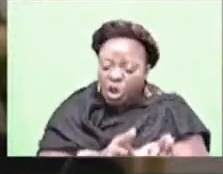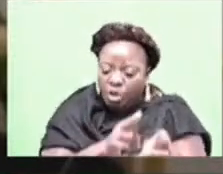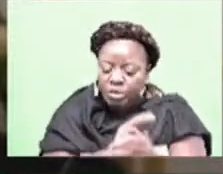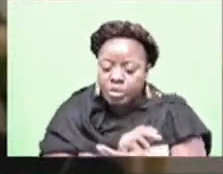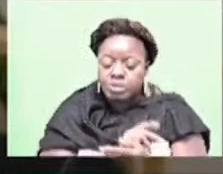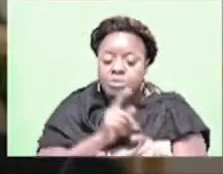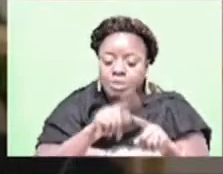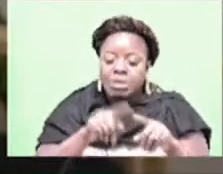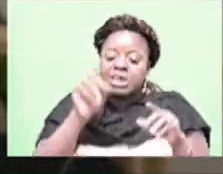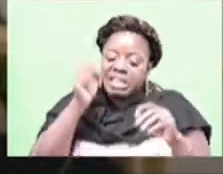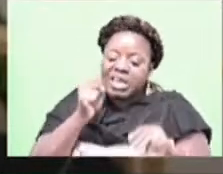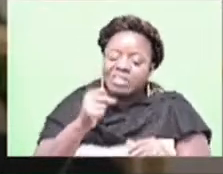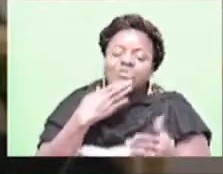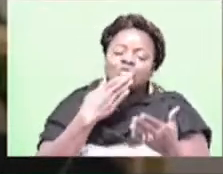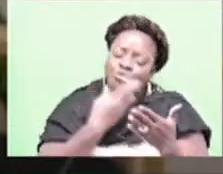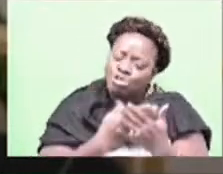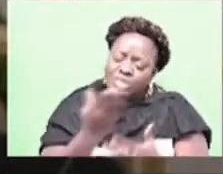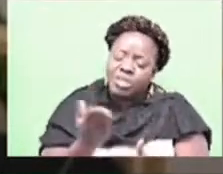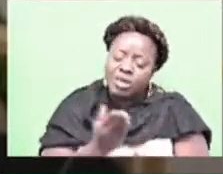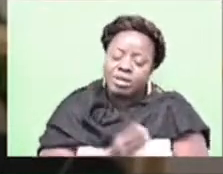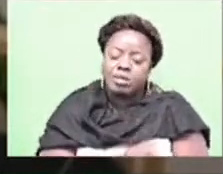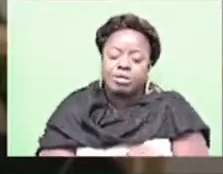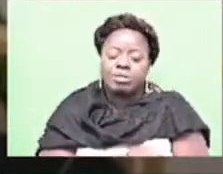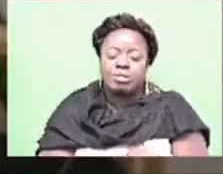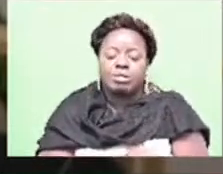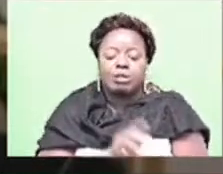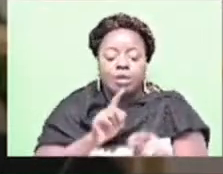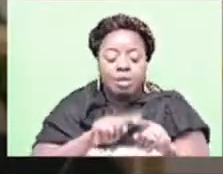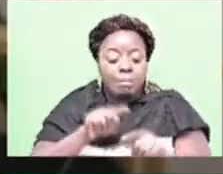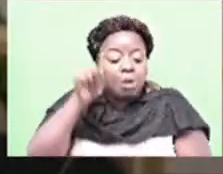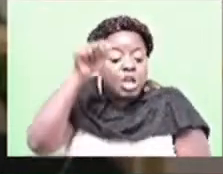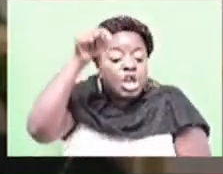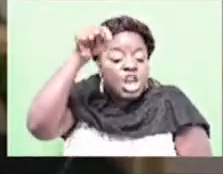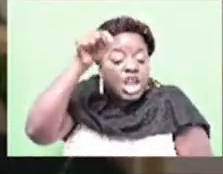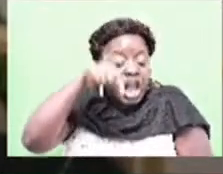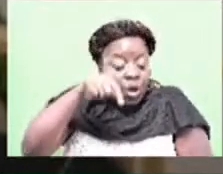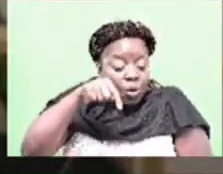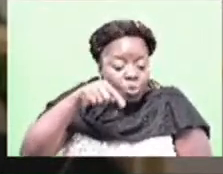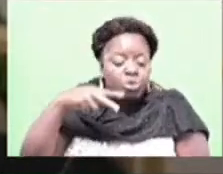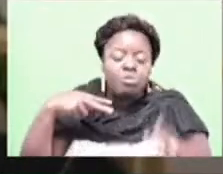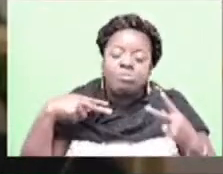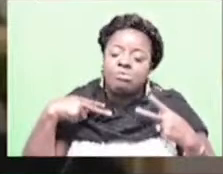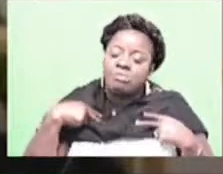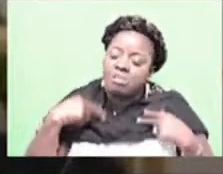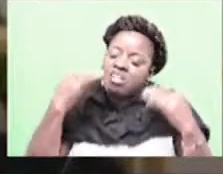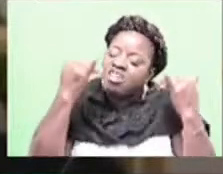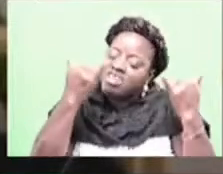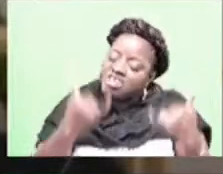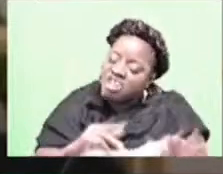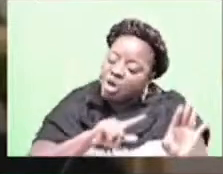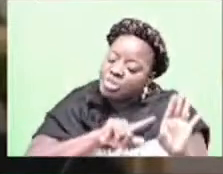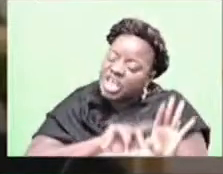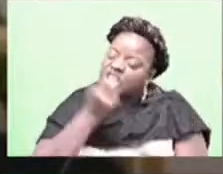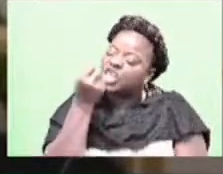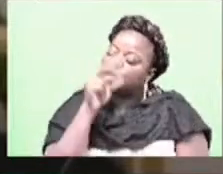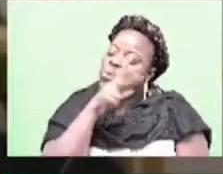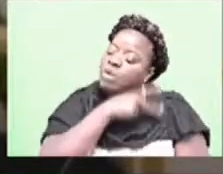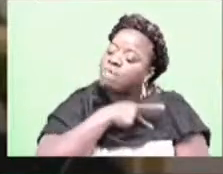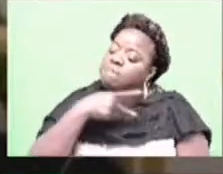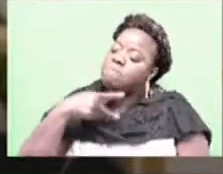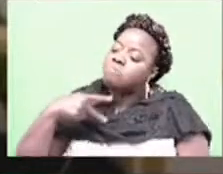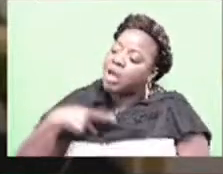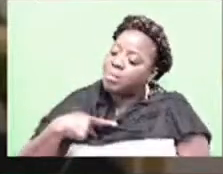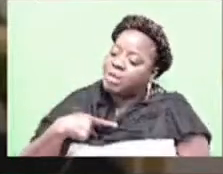may be a good thing, the thing about it, at this point in time, you have now started the 12th Parliament. You will have 5